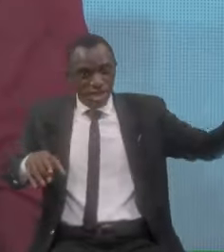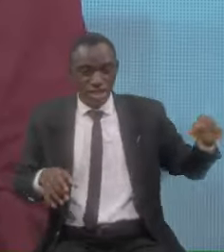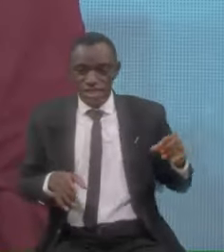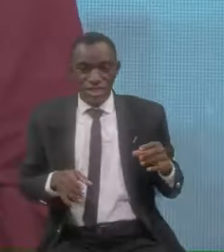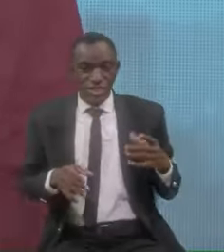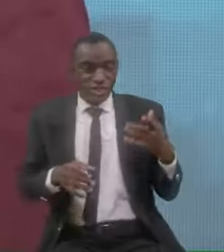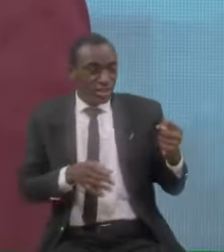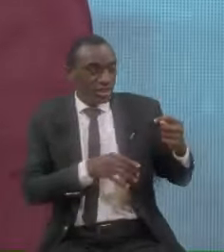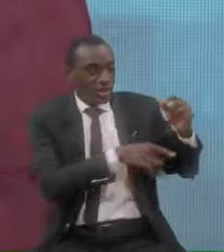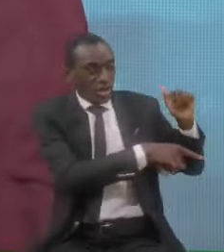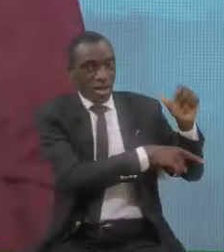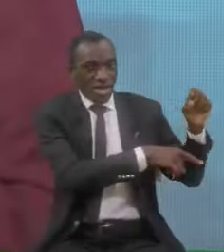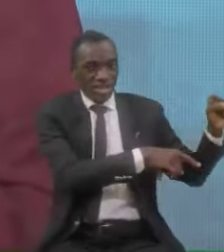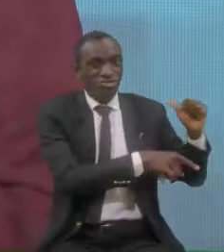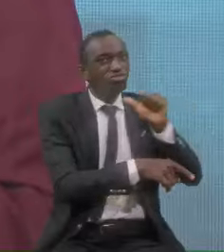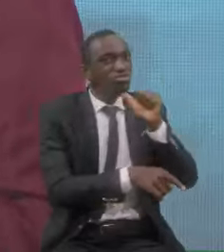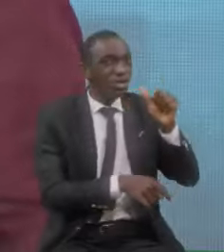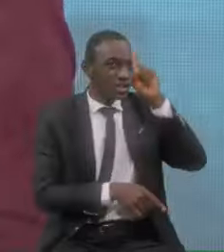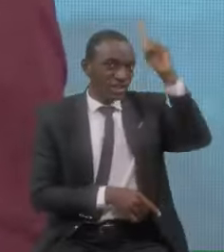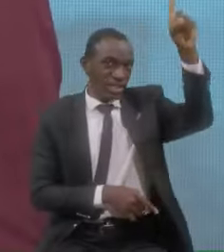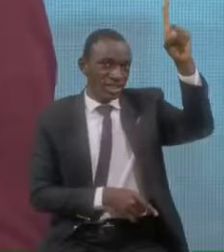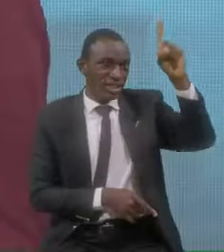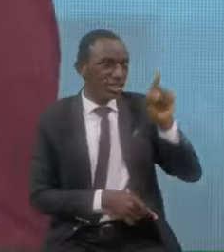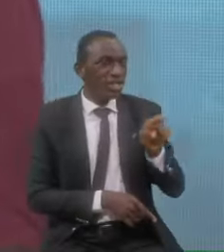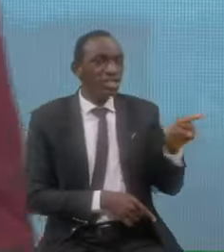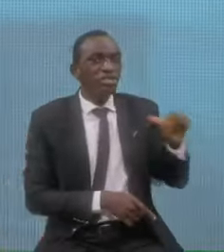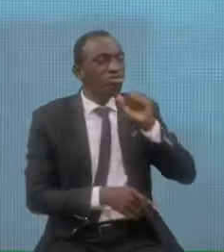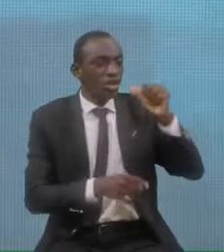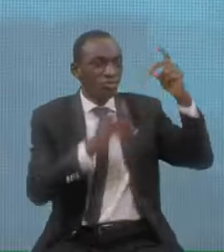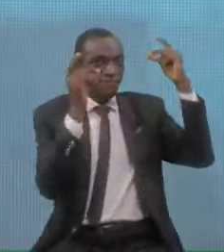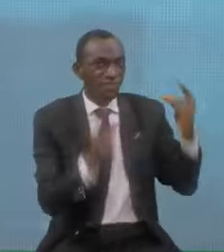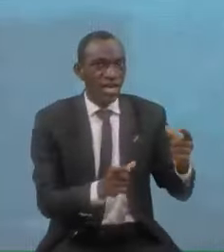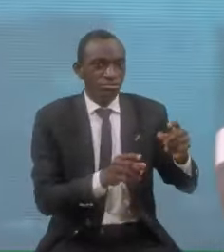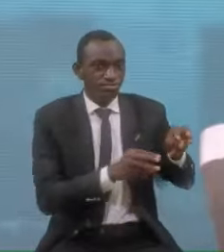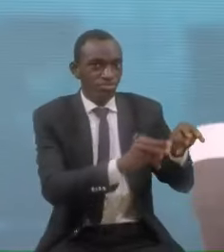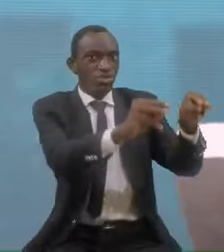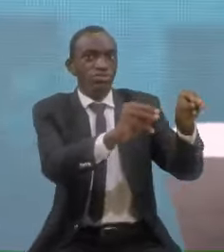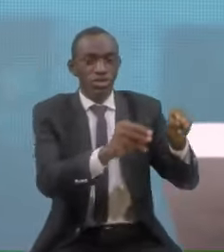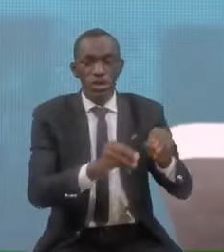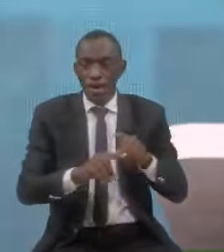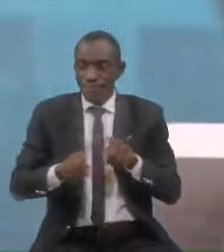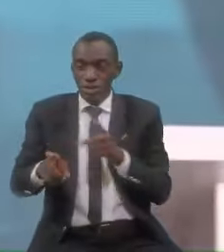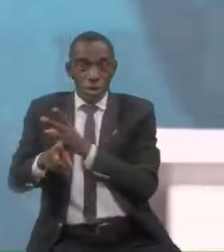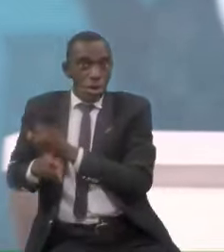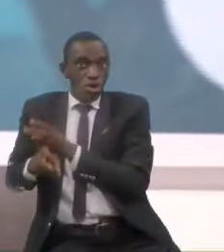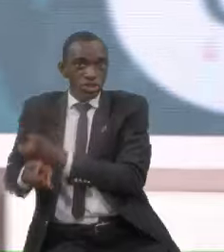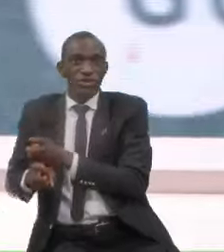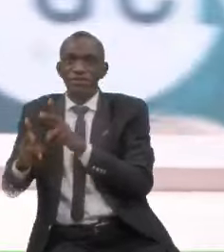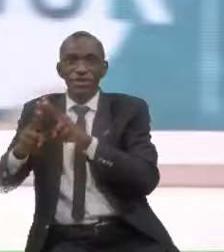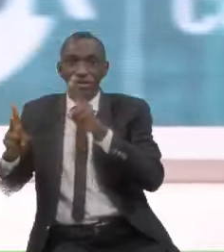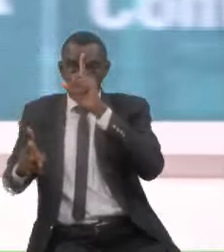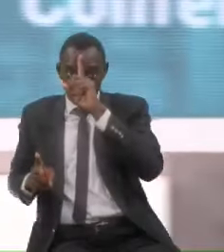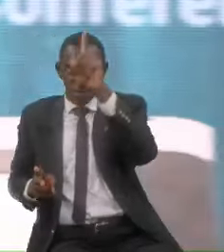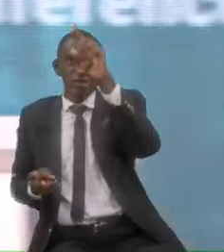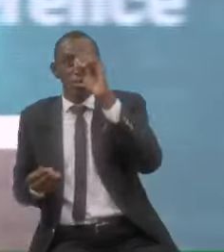movement, the ass is not strong, the horse is more intelligent, the horse